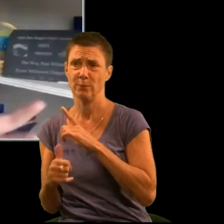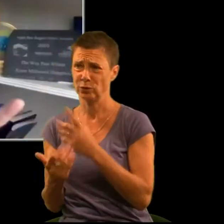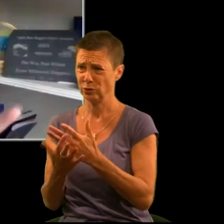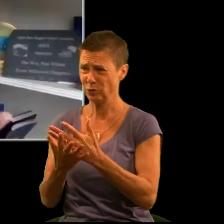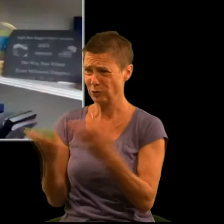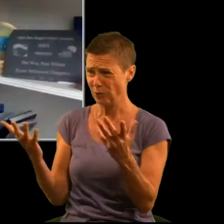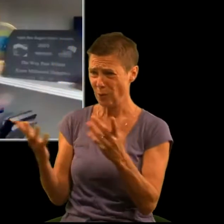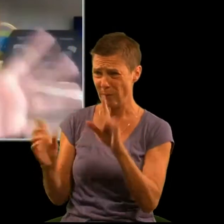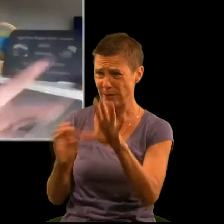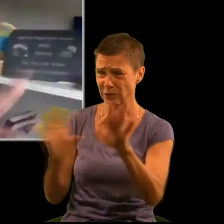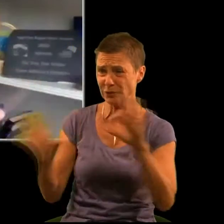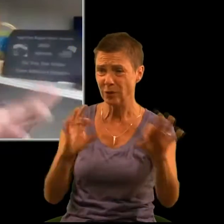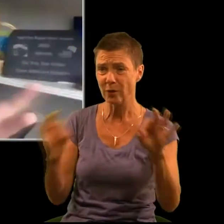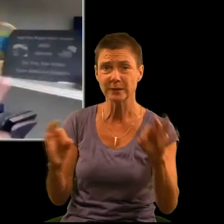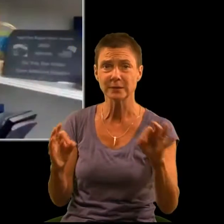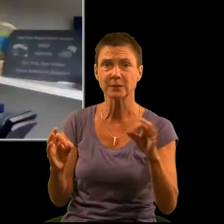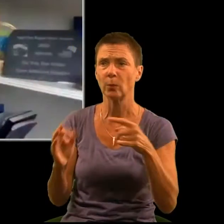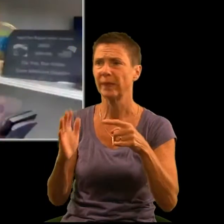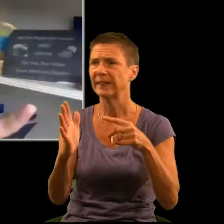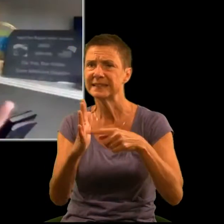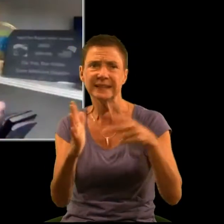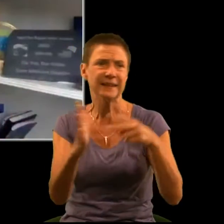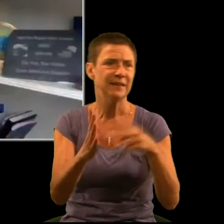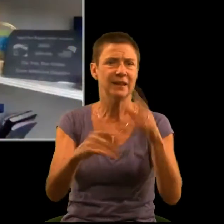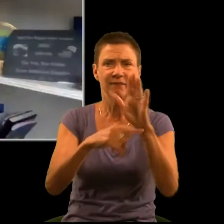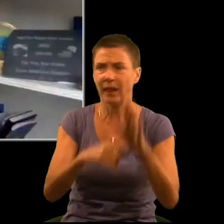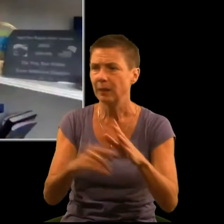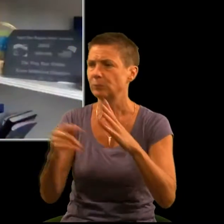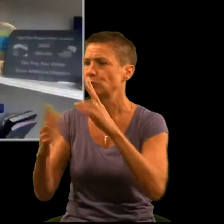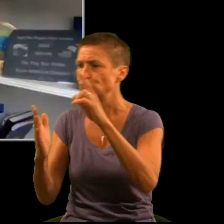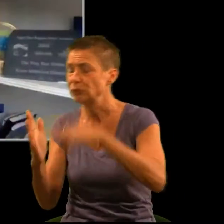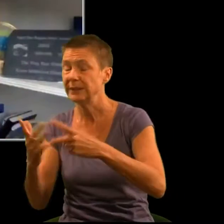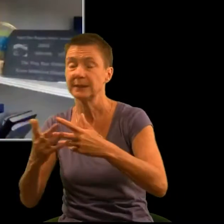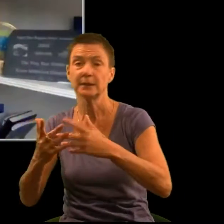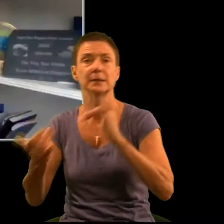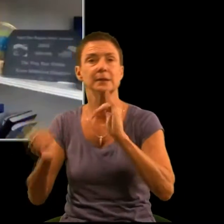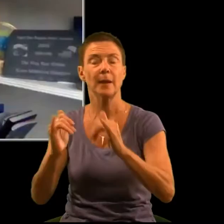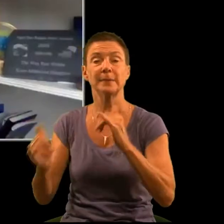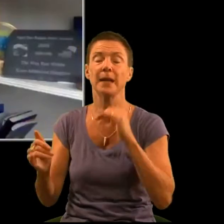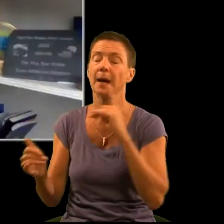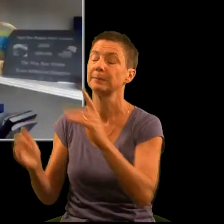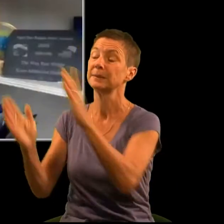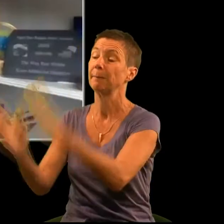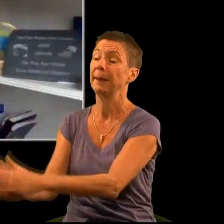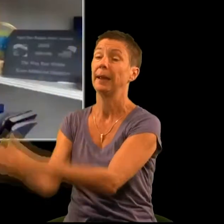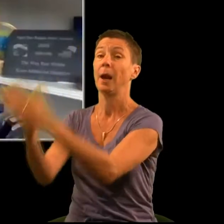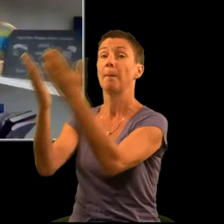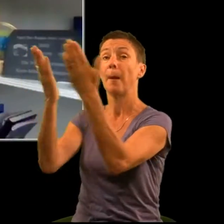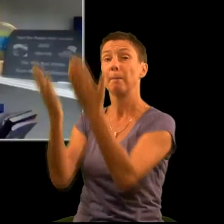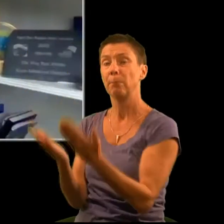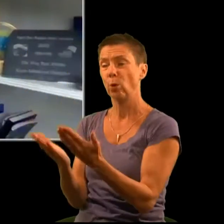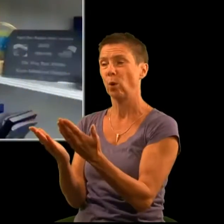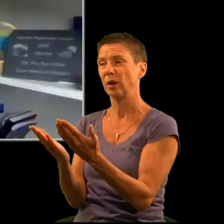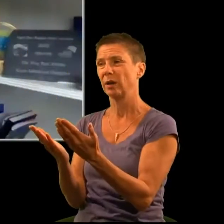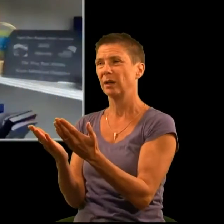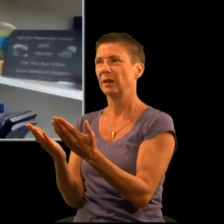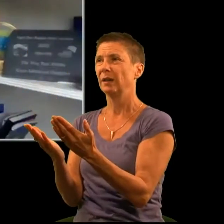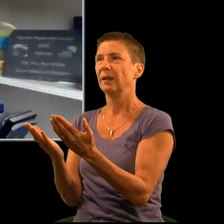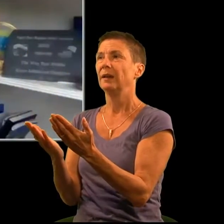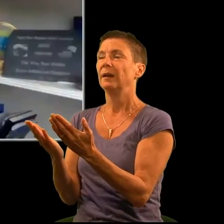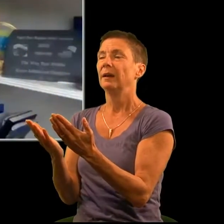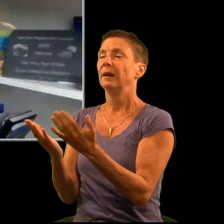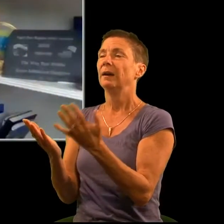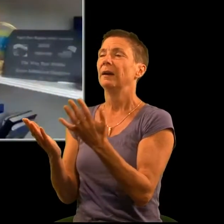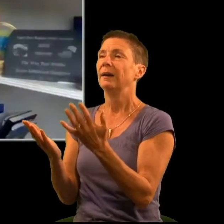choice, I think, with television and films, that actually sometimes turning to a book, it's a way to sort